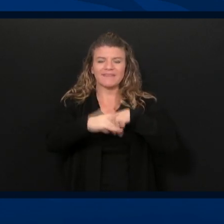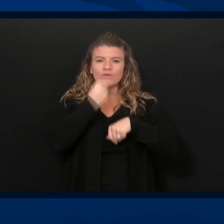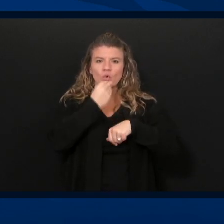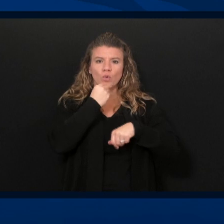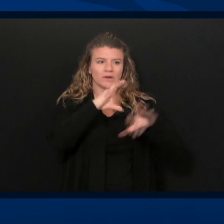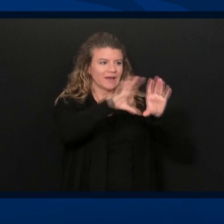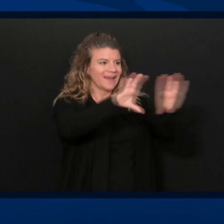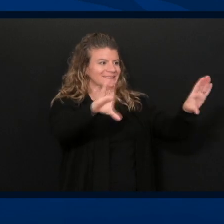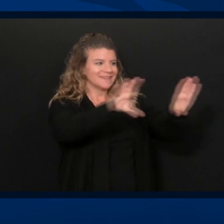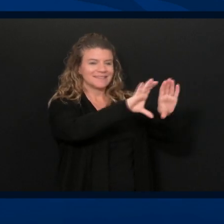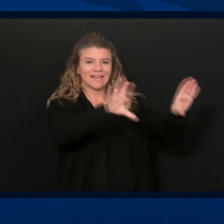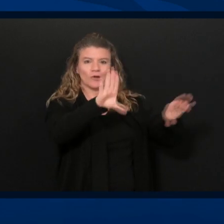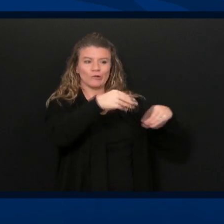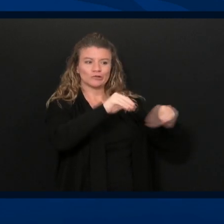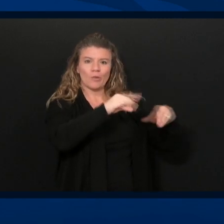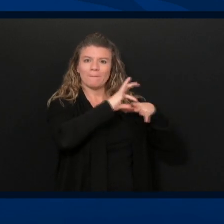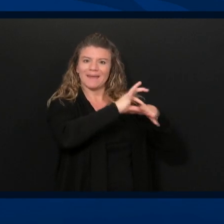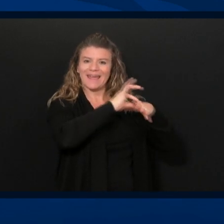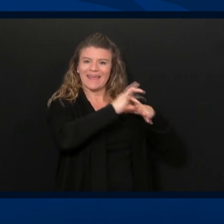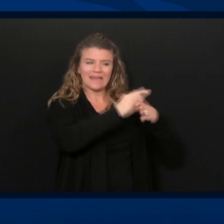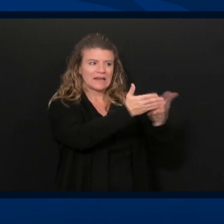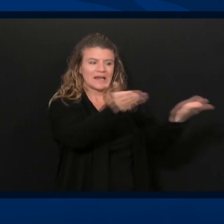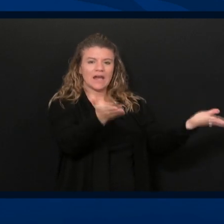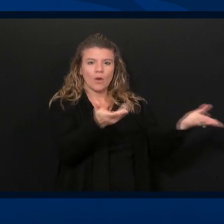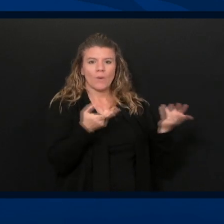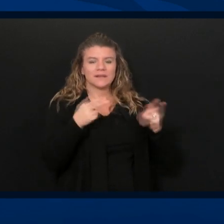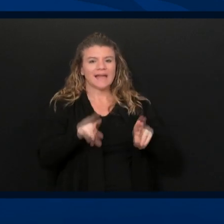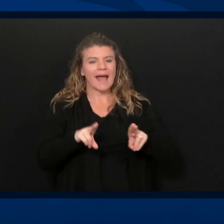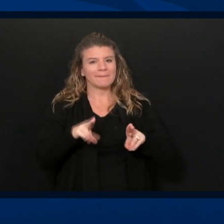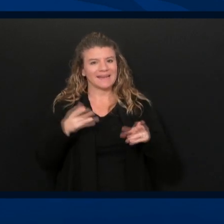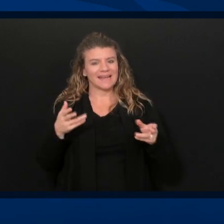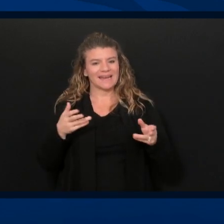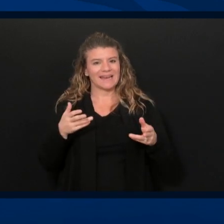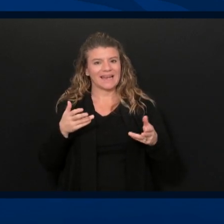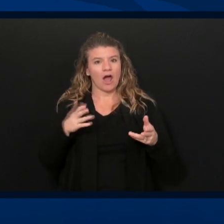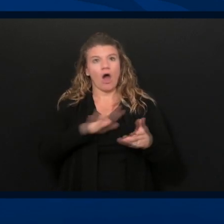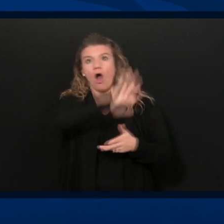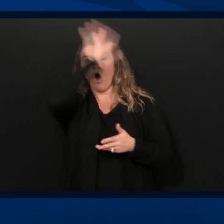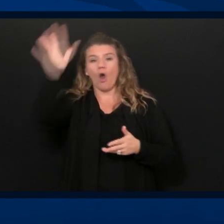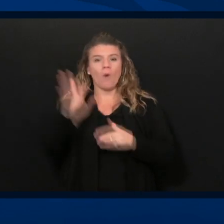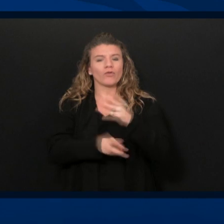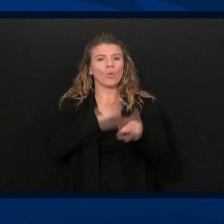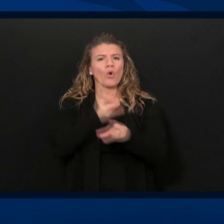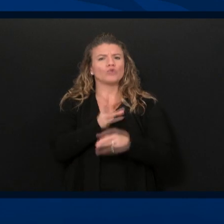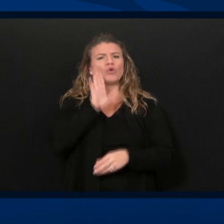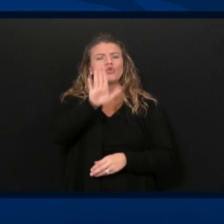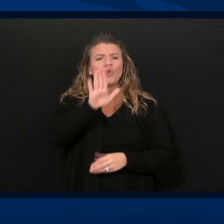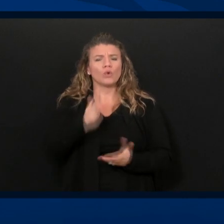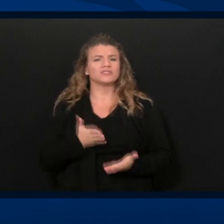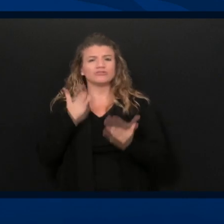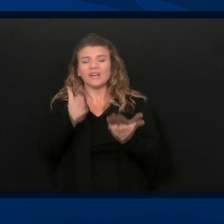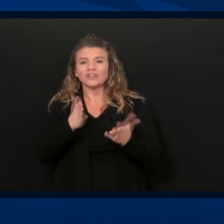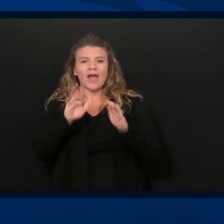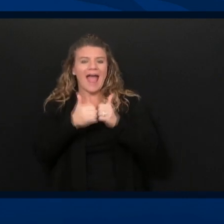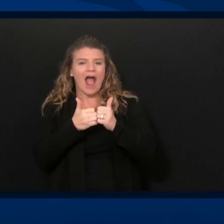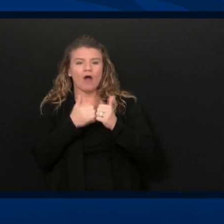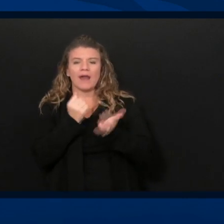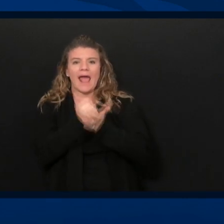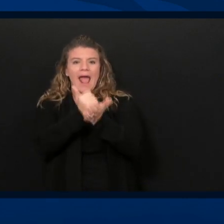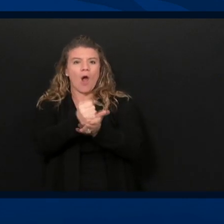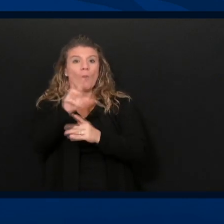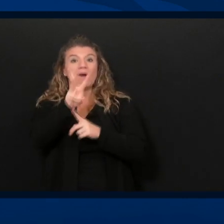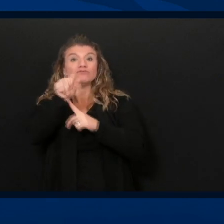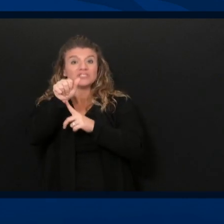on nationally, what are your thoughts about protecting West Virginia's role in the food supply chain, specifically what's going